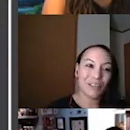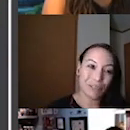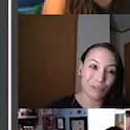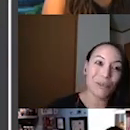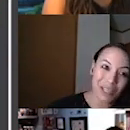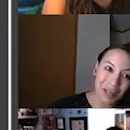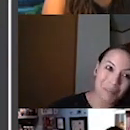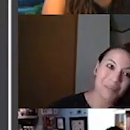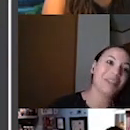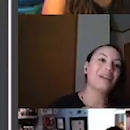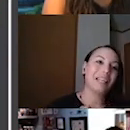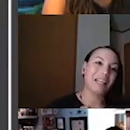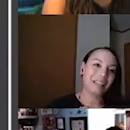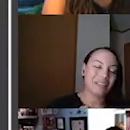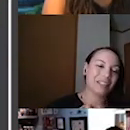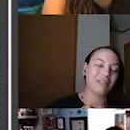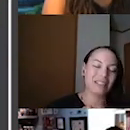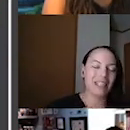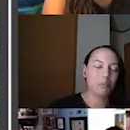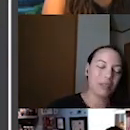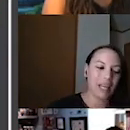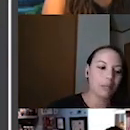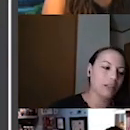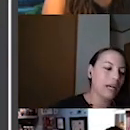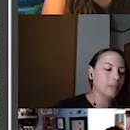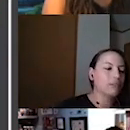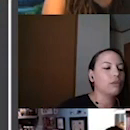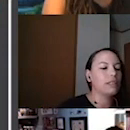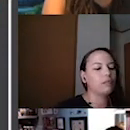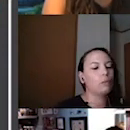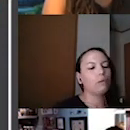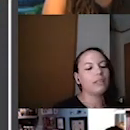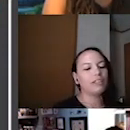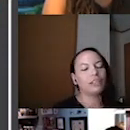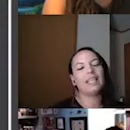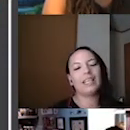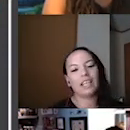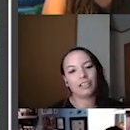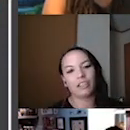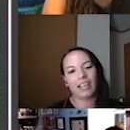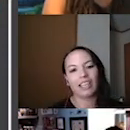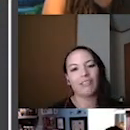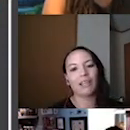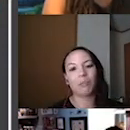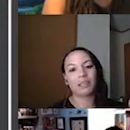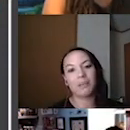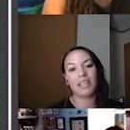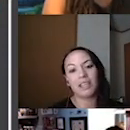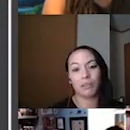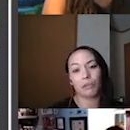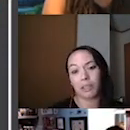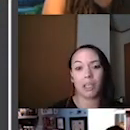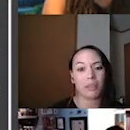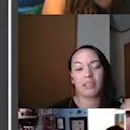say, the FIFA World Cup. So I always, just kind of a sample assignment, ask my students, what would the Cherokee Nation look like if they were participating